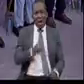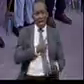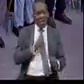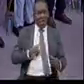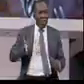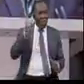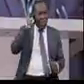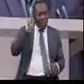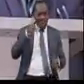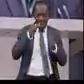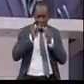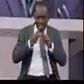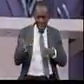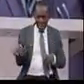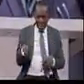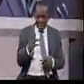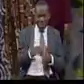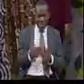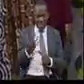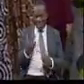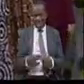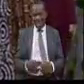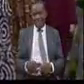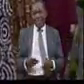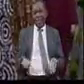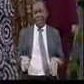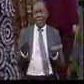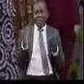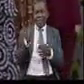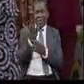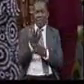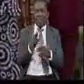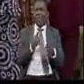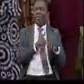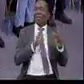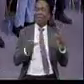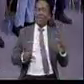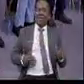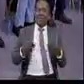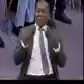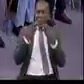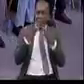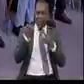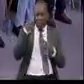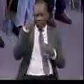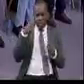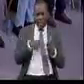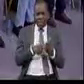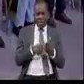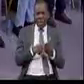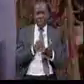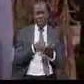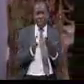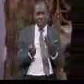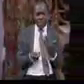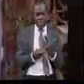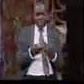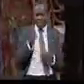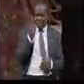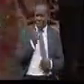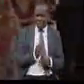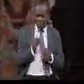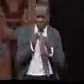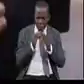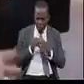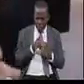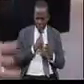you, Jesus, for this program. Thank you for what you have done. Just worship him. Just praise him. Just honor him.